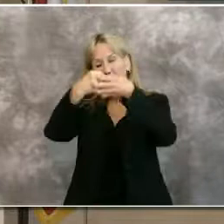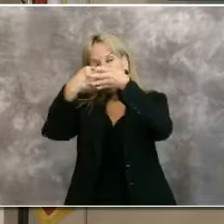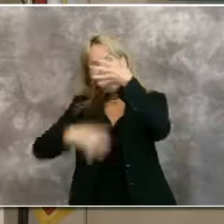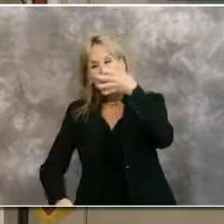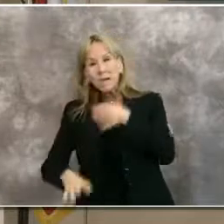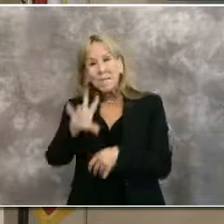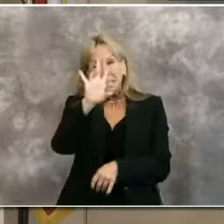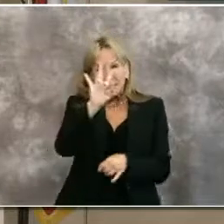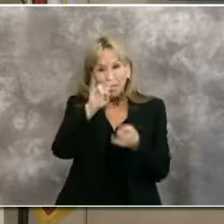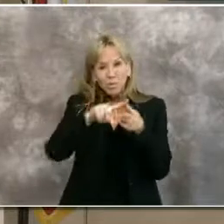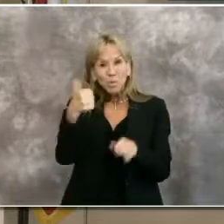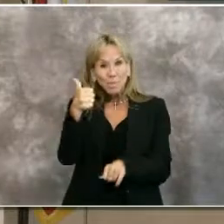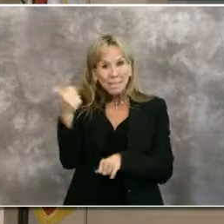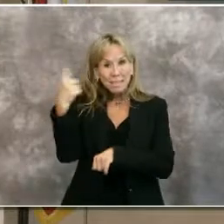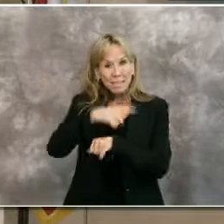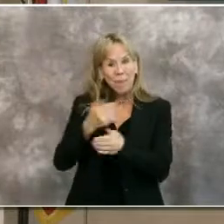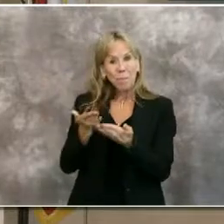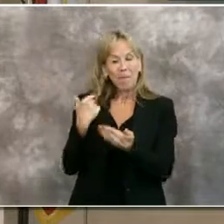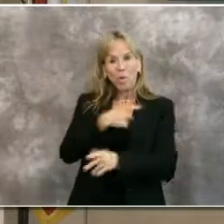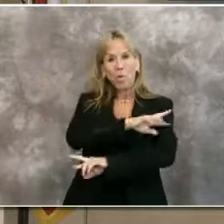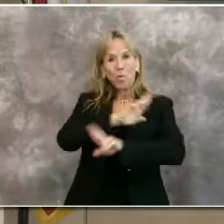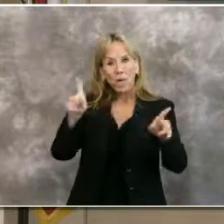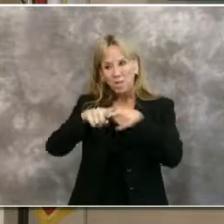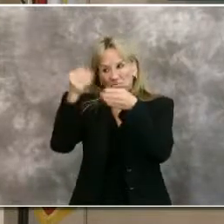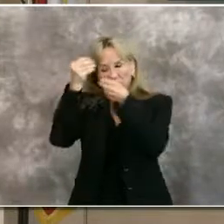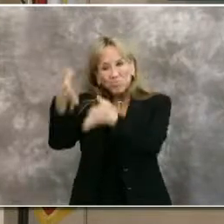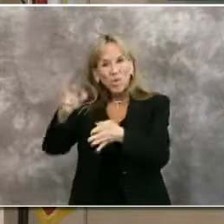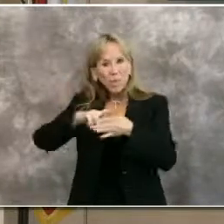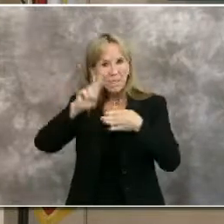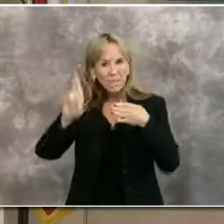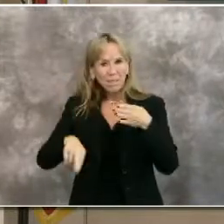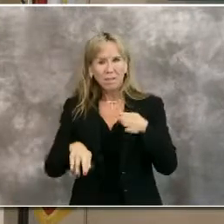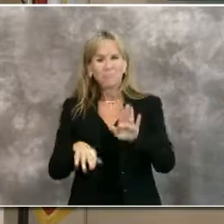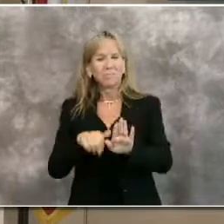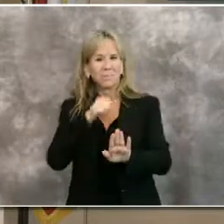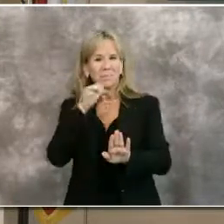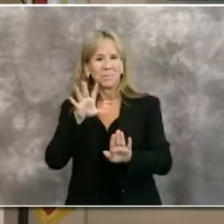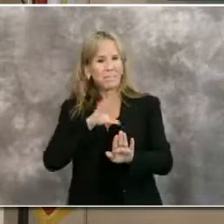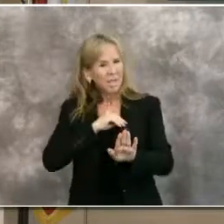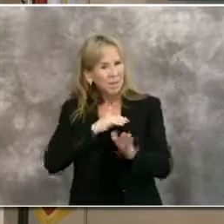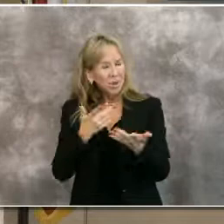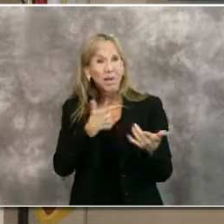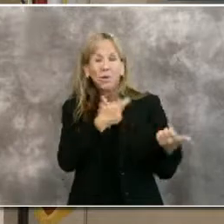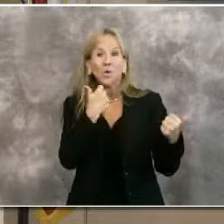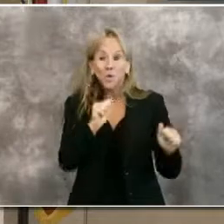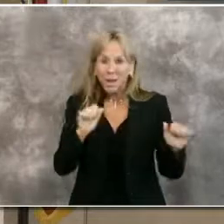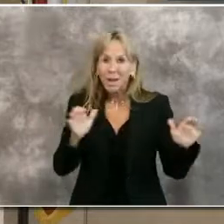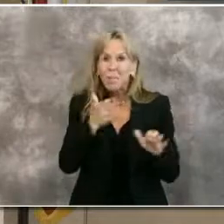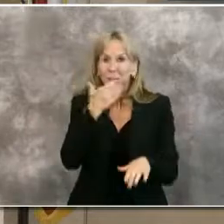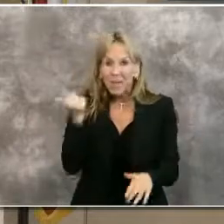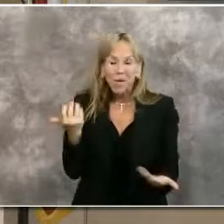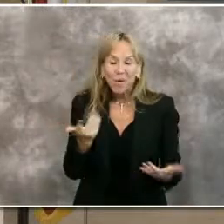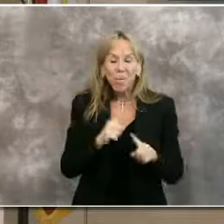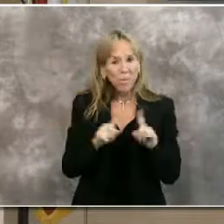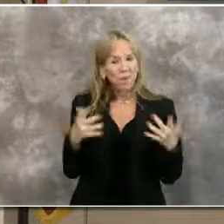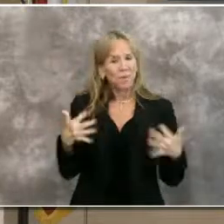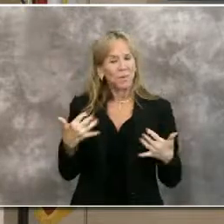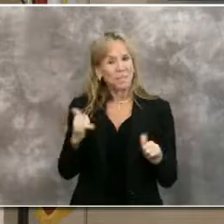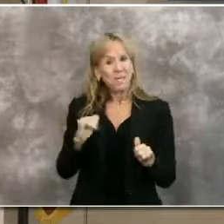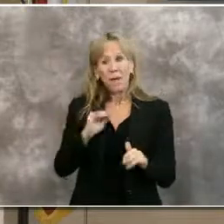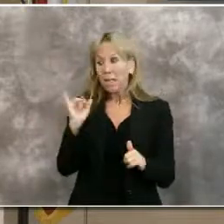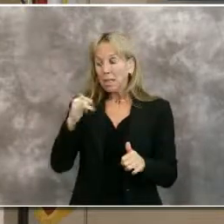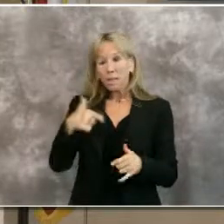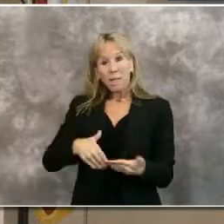acceptable. They're trying to do better to that. Not too long ago, weeks ago, we had lab equipment went down and we got